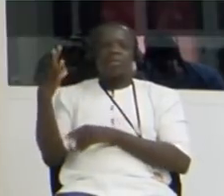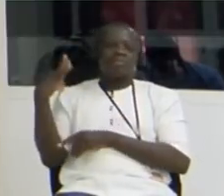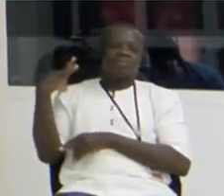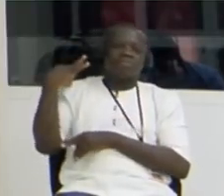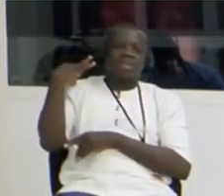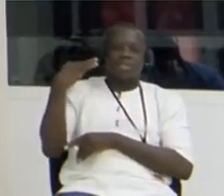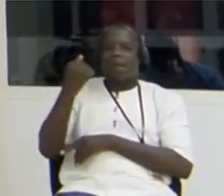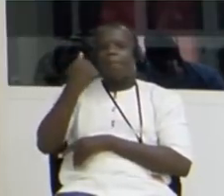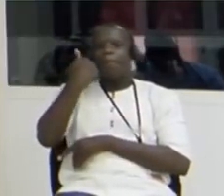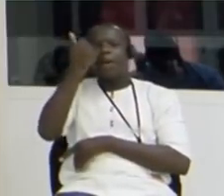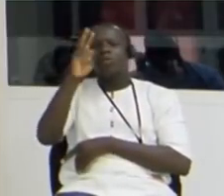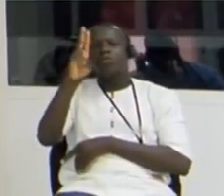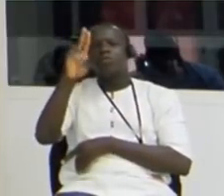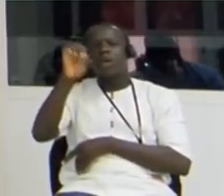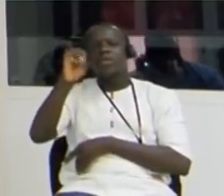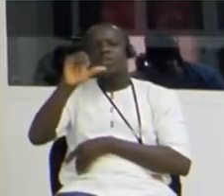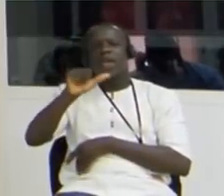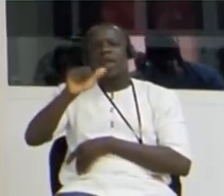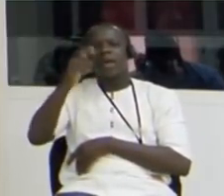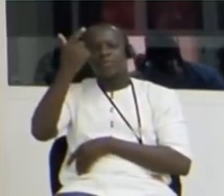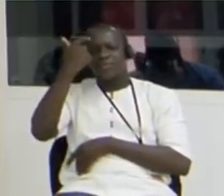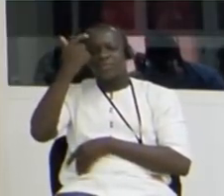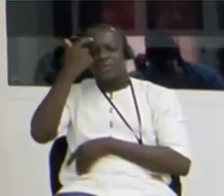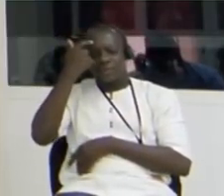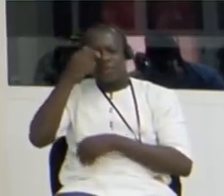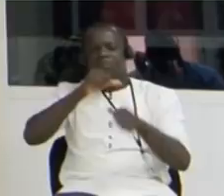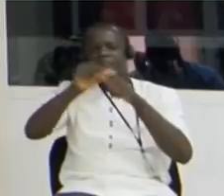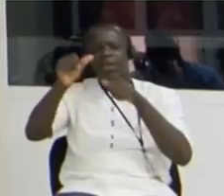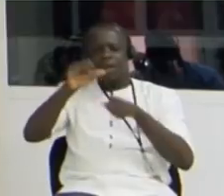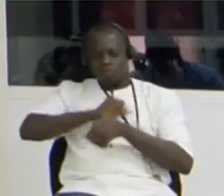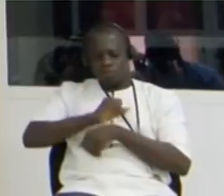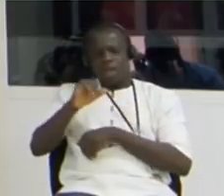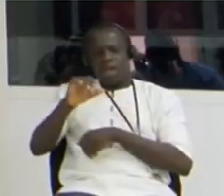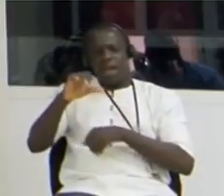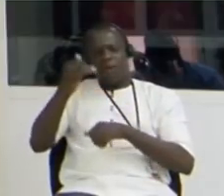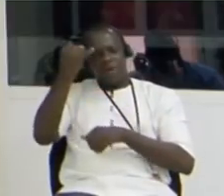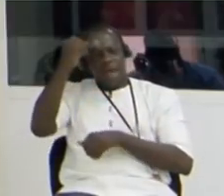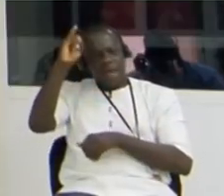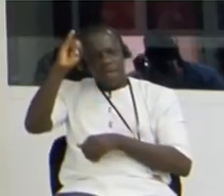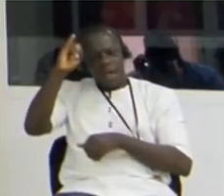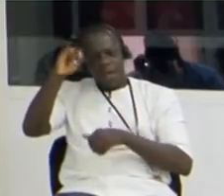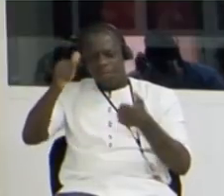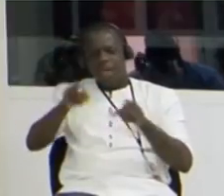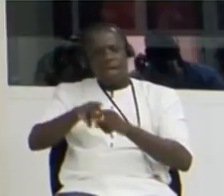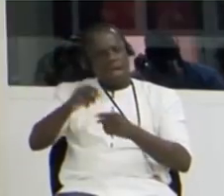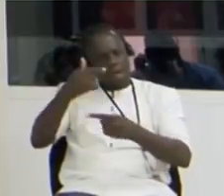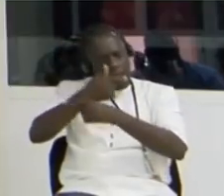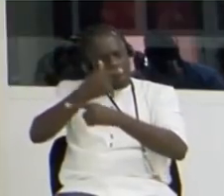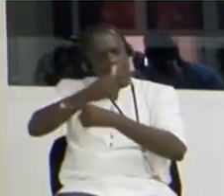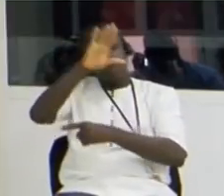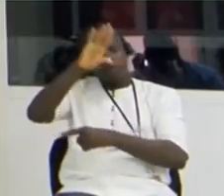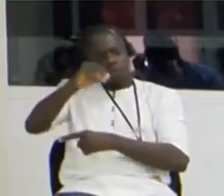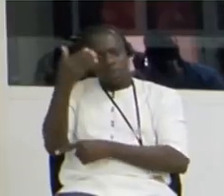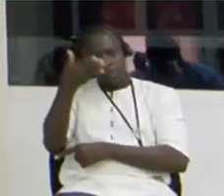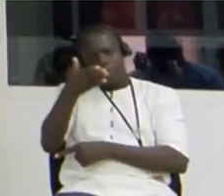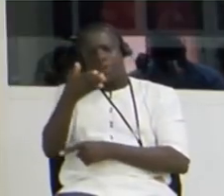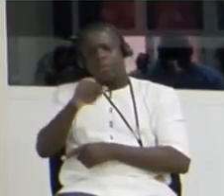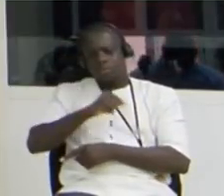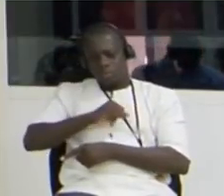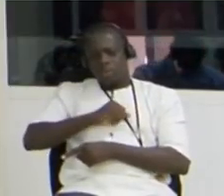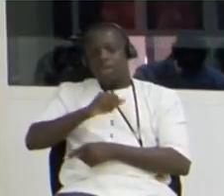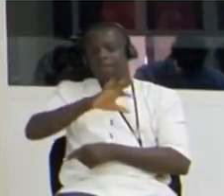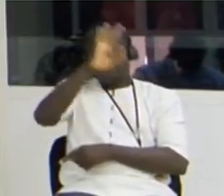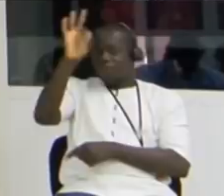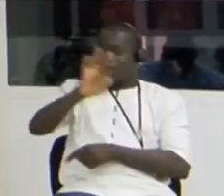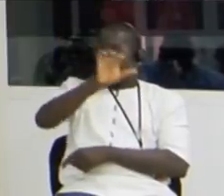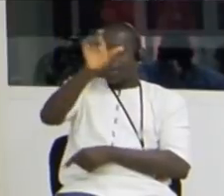Miss Black USA. I think it was his idea to come up with something like this. So he was the patron. That